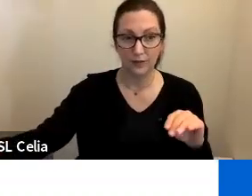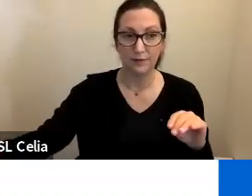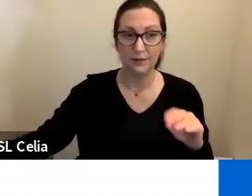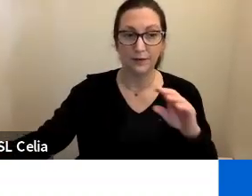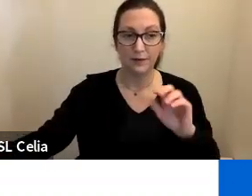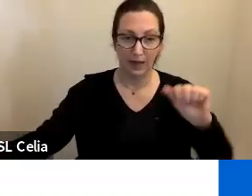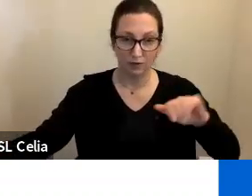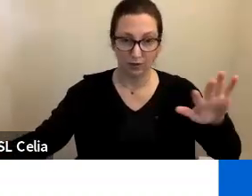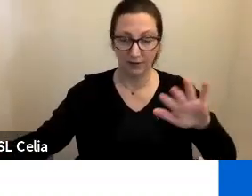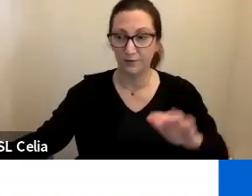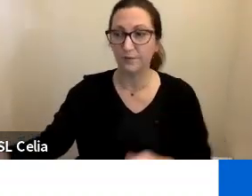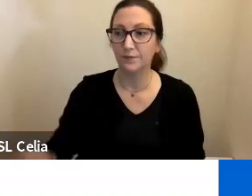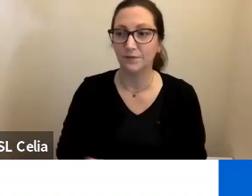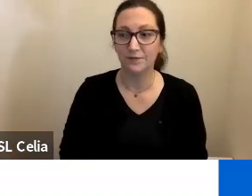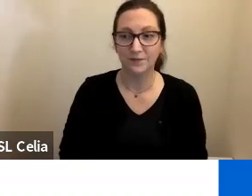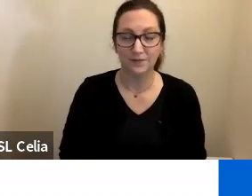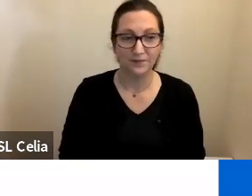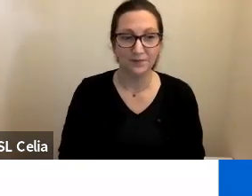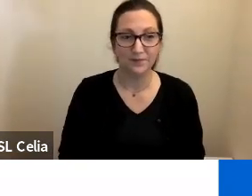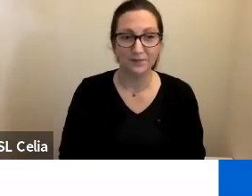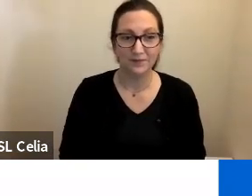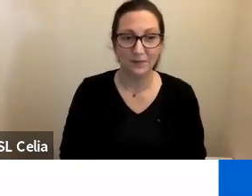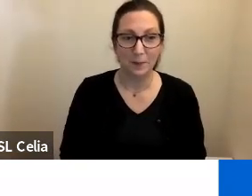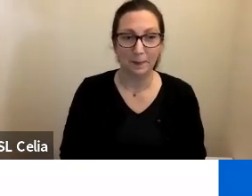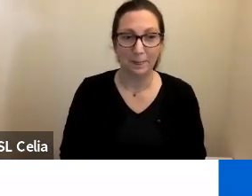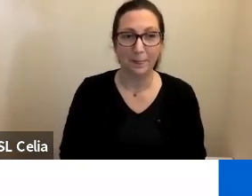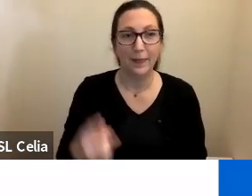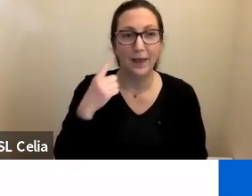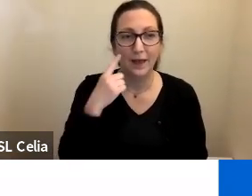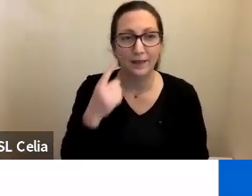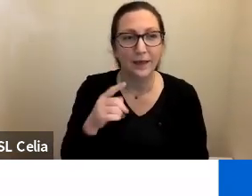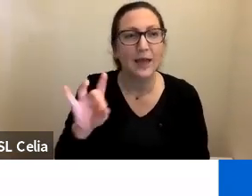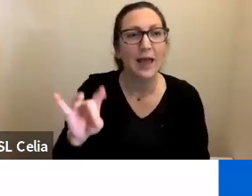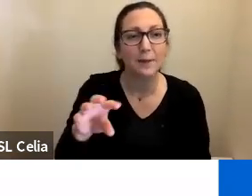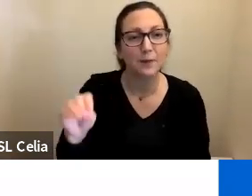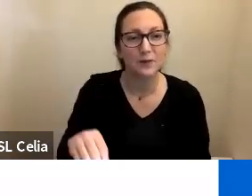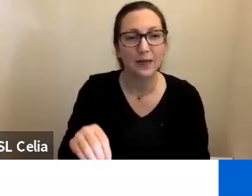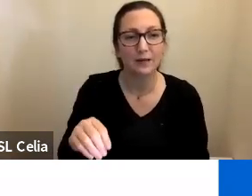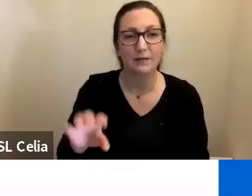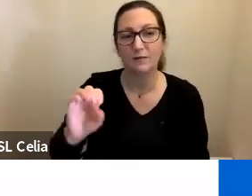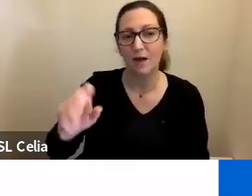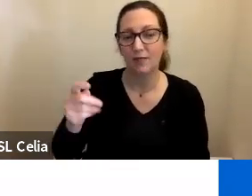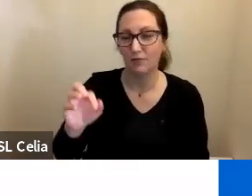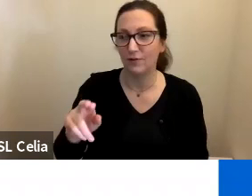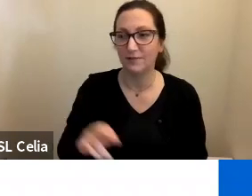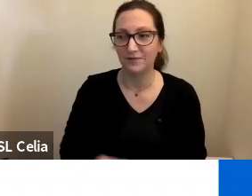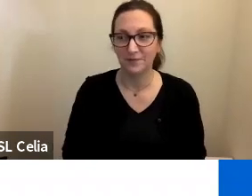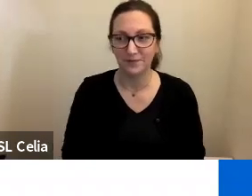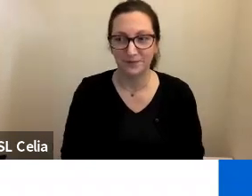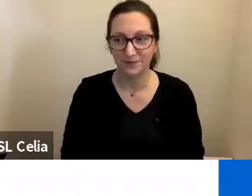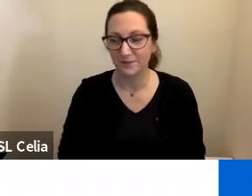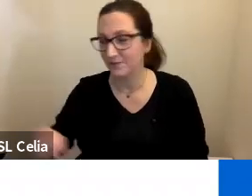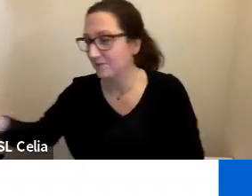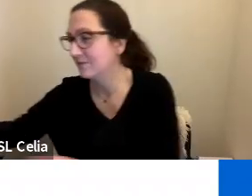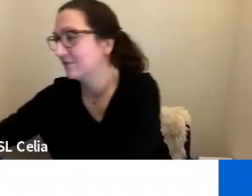Asian. And I cannot read that first number, I think it says 8%, but I might be wrong. So